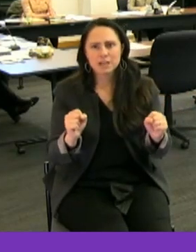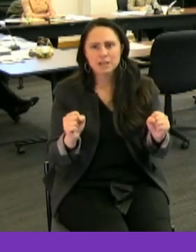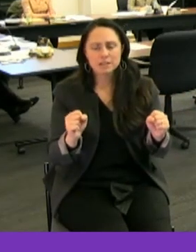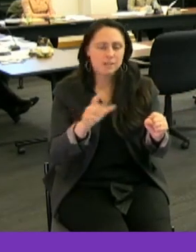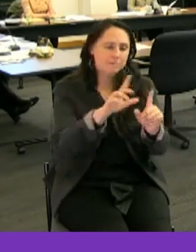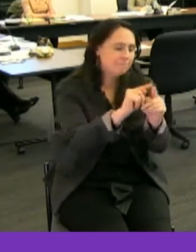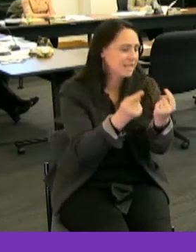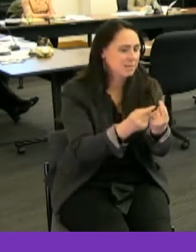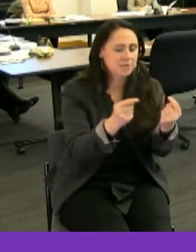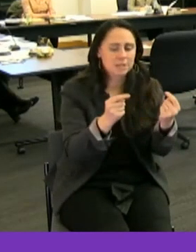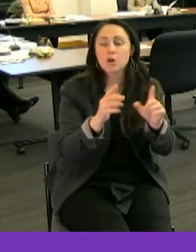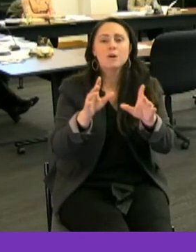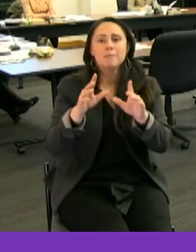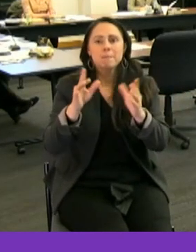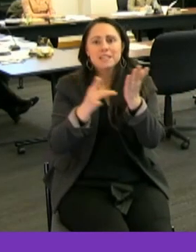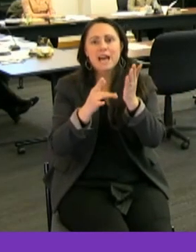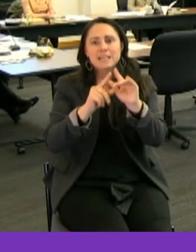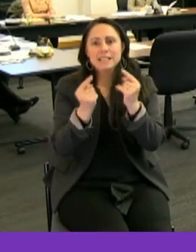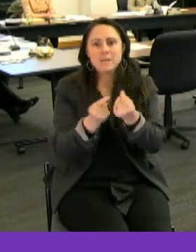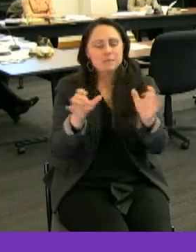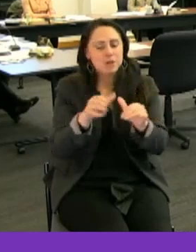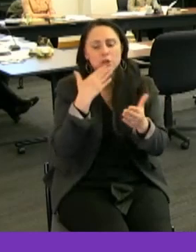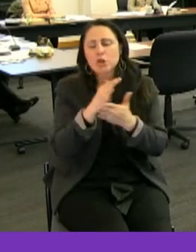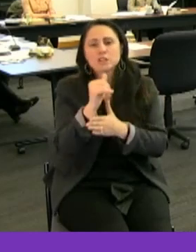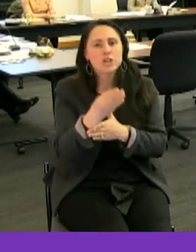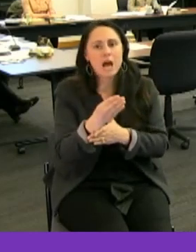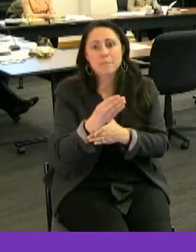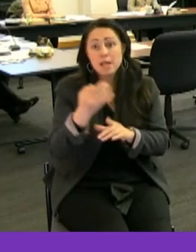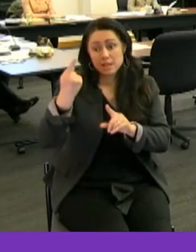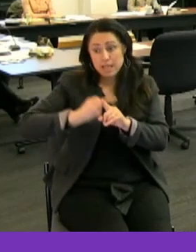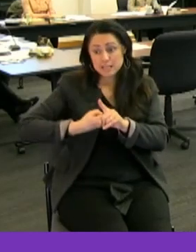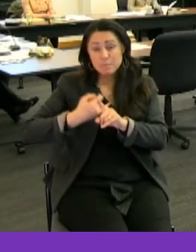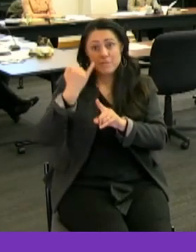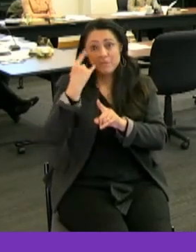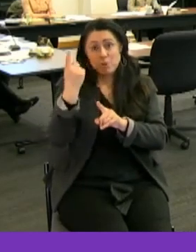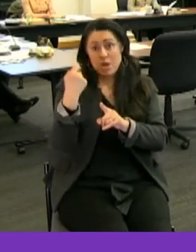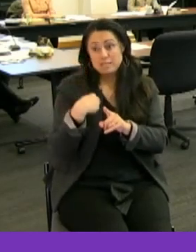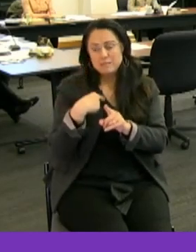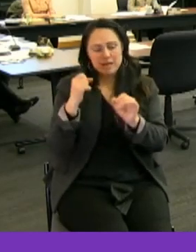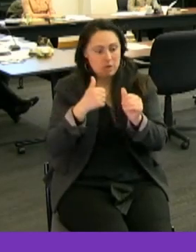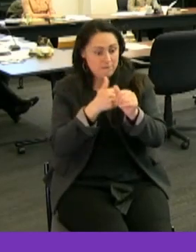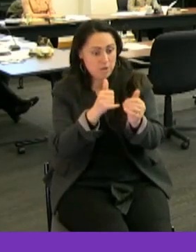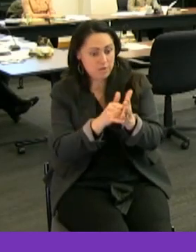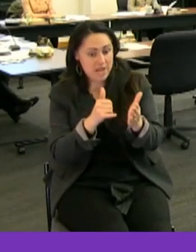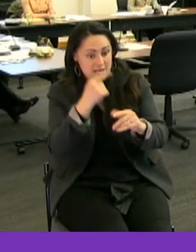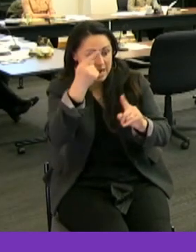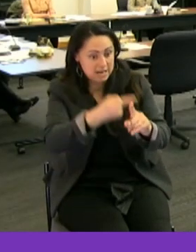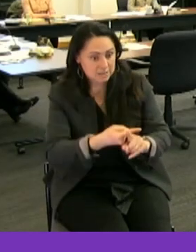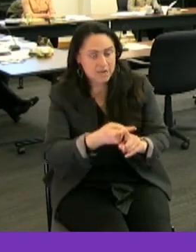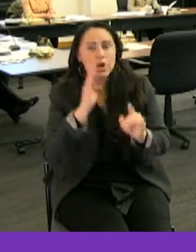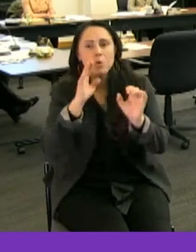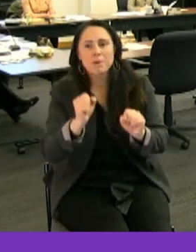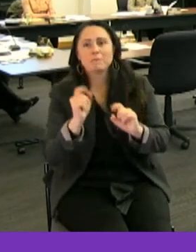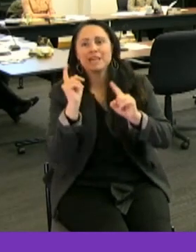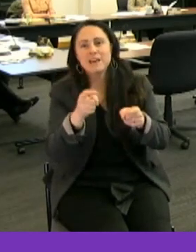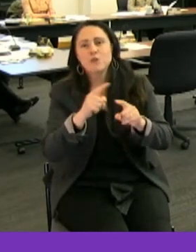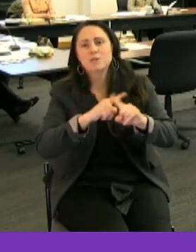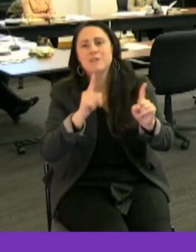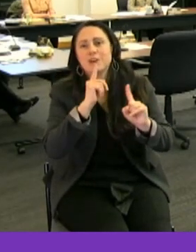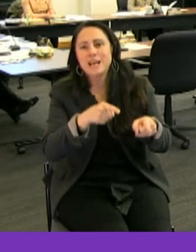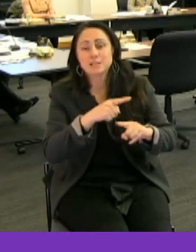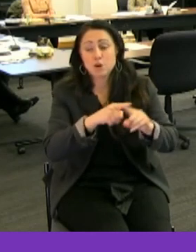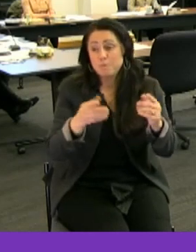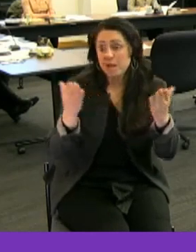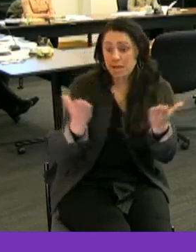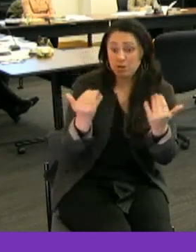done a great job. Like I said last month, if you ask me that question, can we track it next month? I would probably give you a different answer. I'm